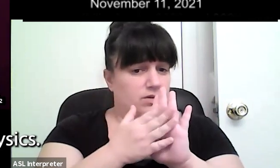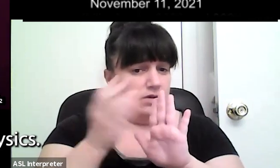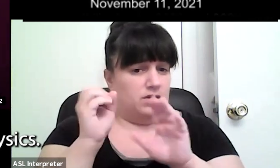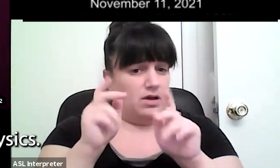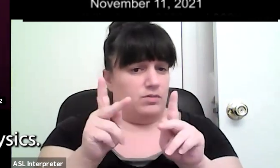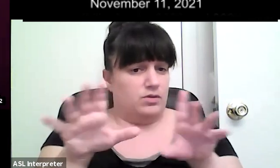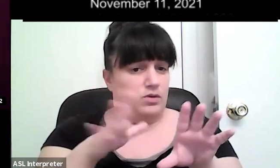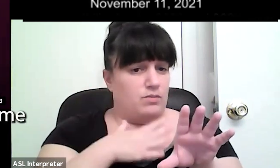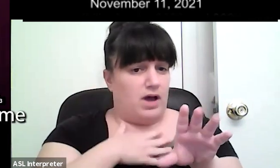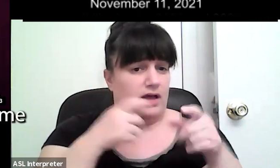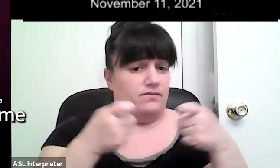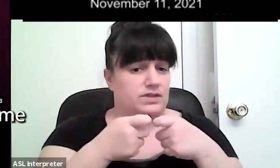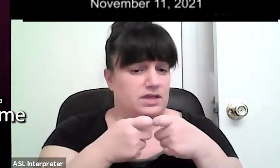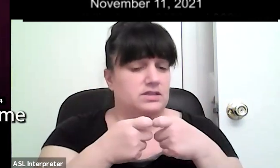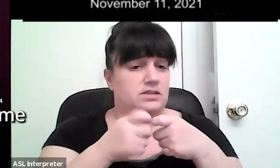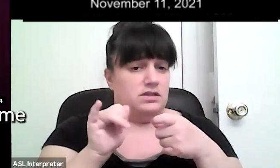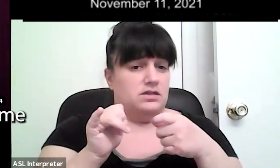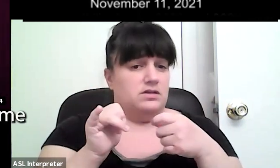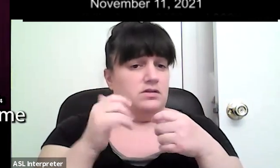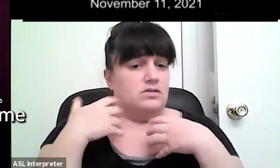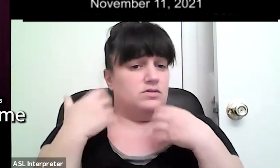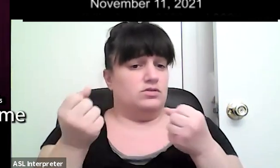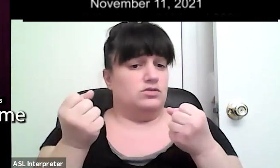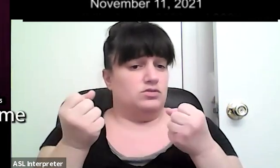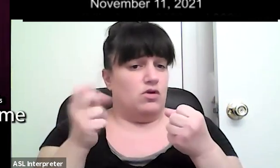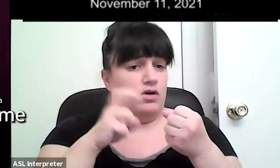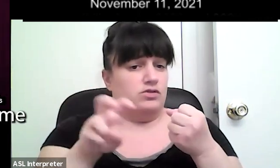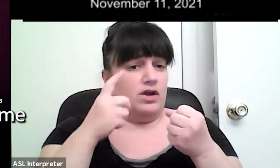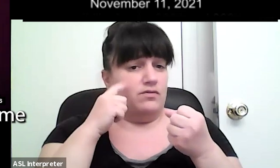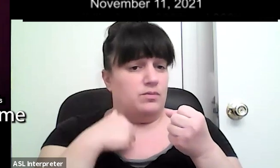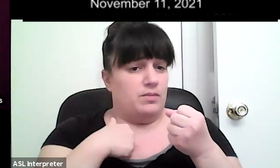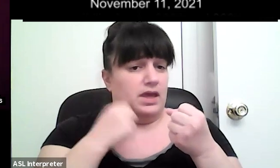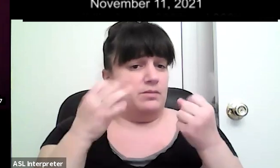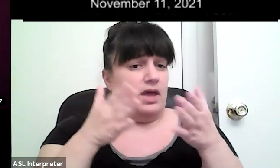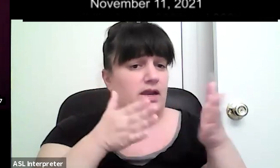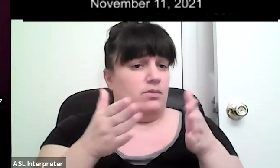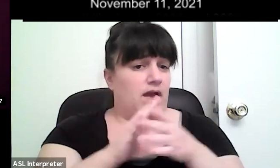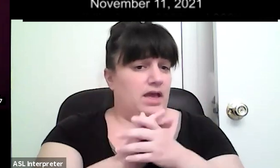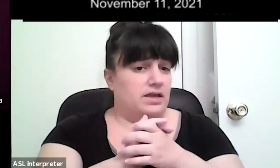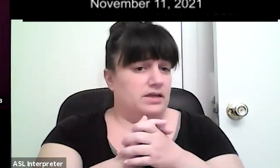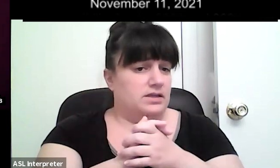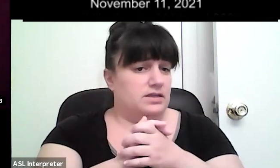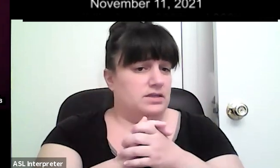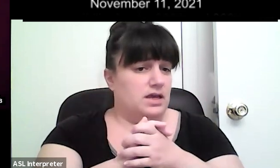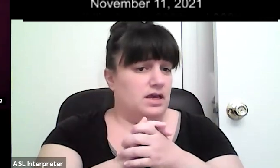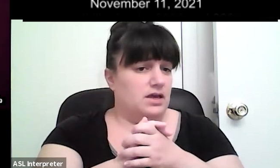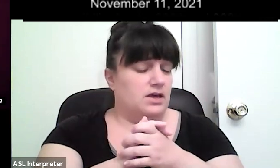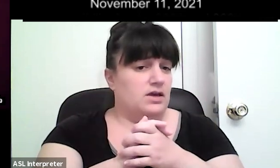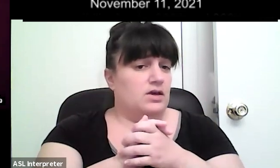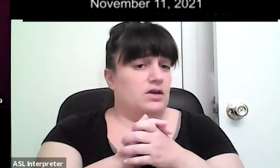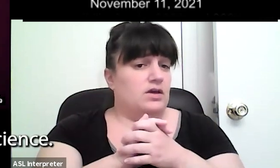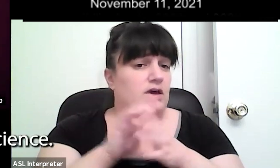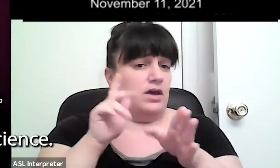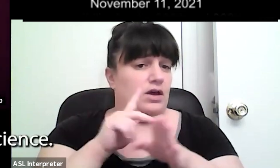to do my physics. It was a very strong transition for me in many ways. And